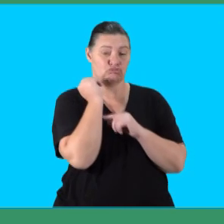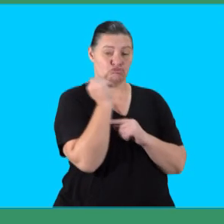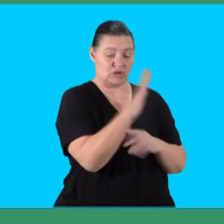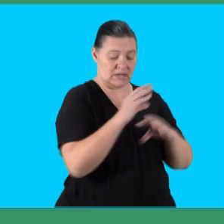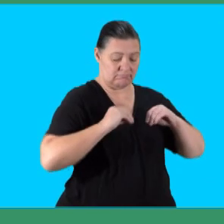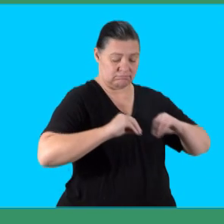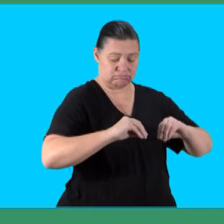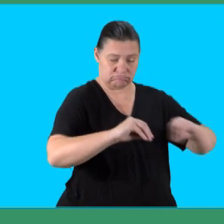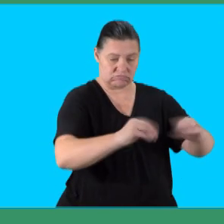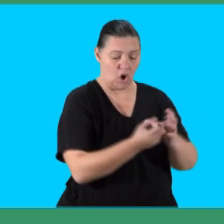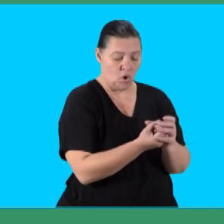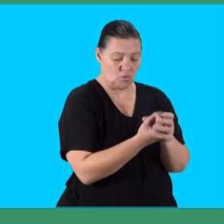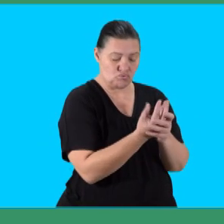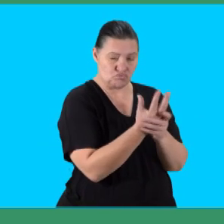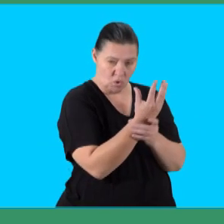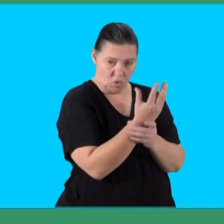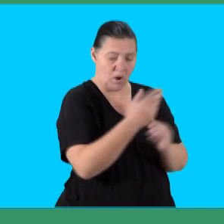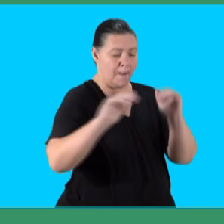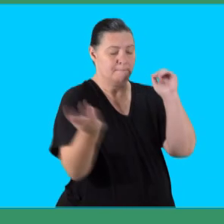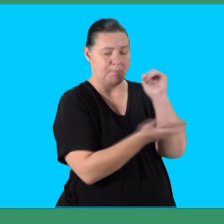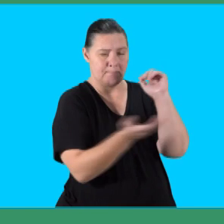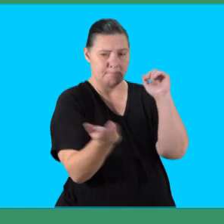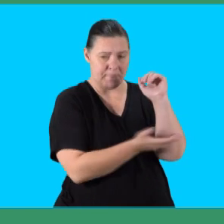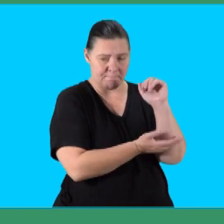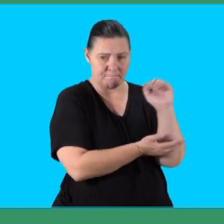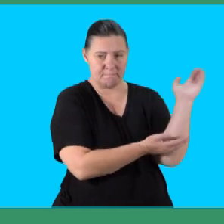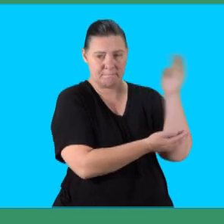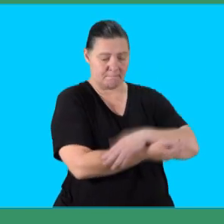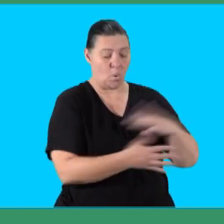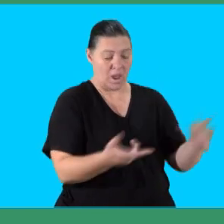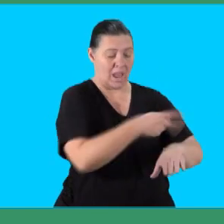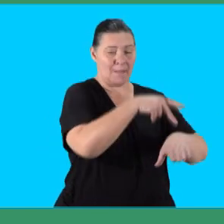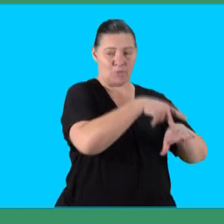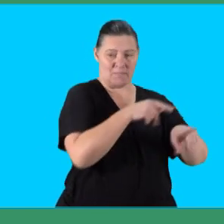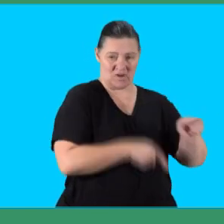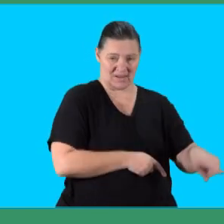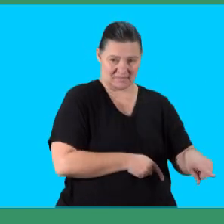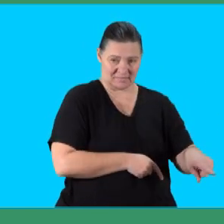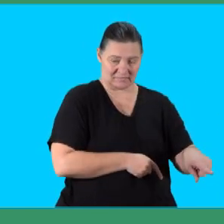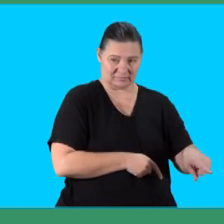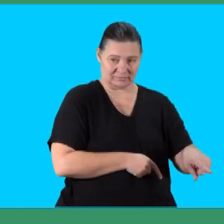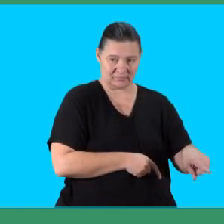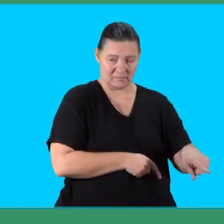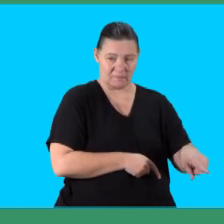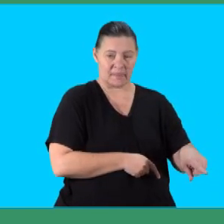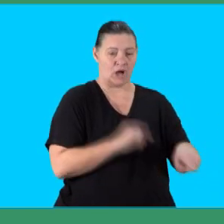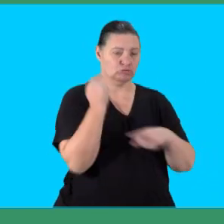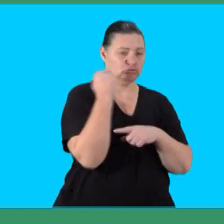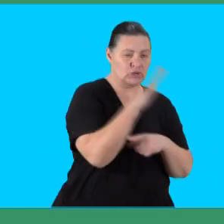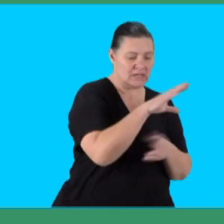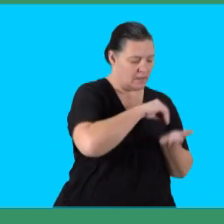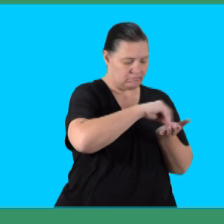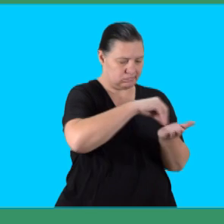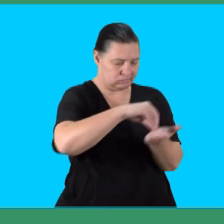Trees are planted, grown, and harvested in the primary sector. As you can see in the picture there, there are trees, they've